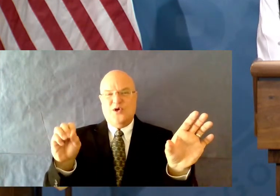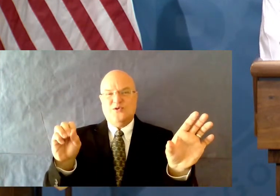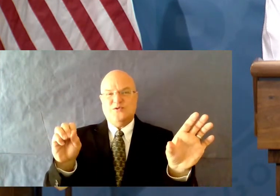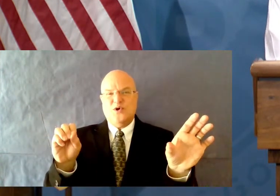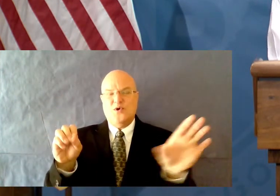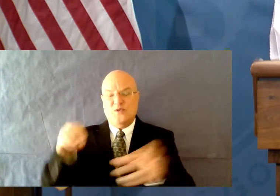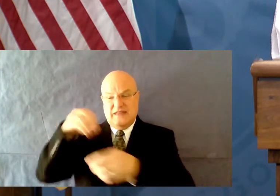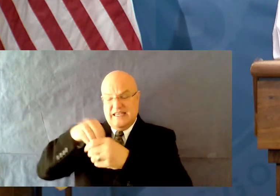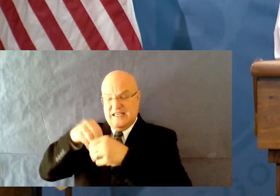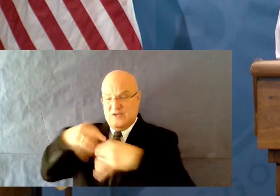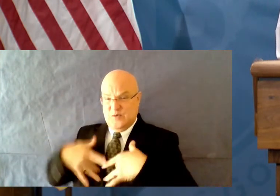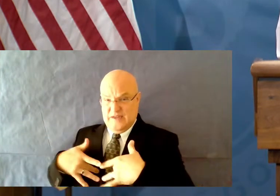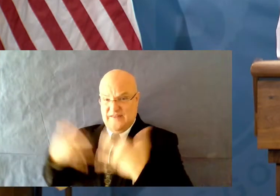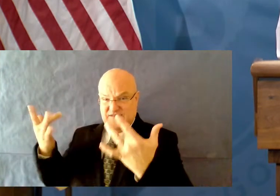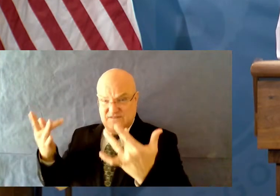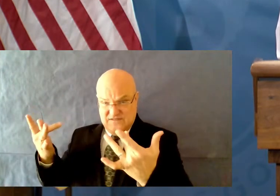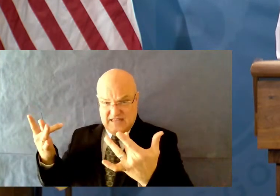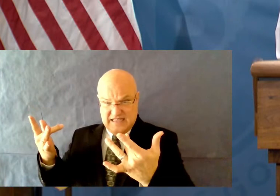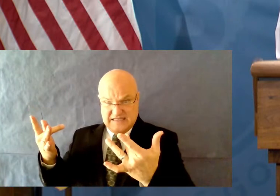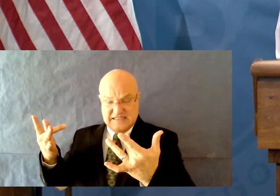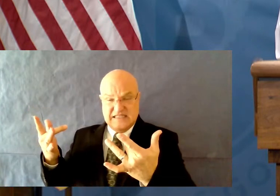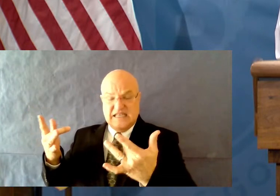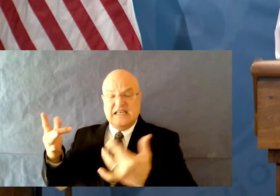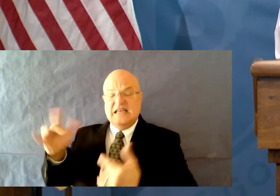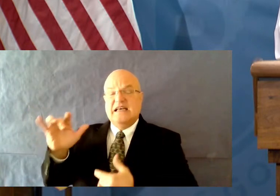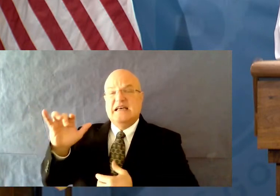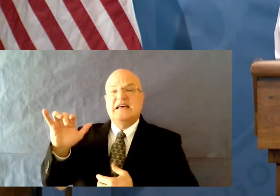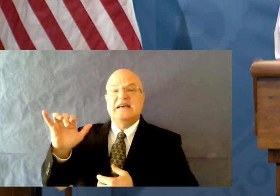indoor venues that's